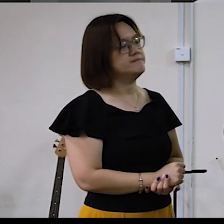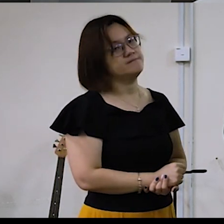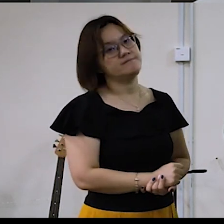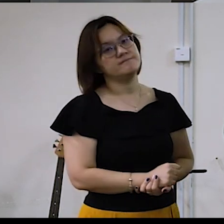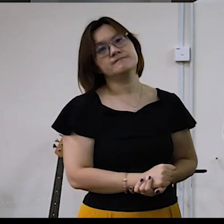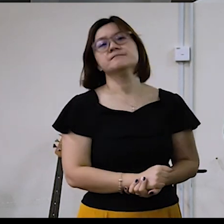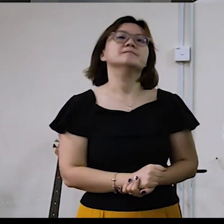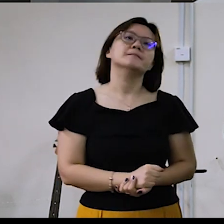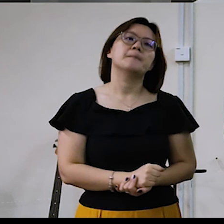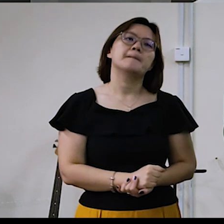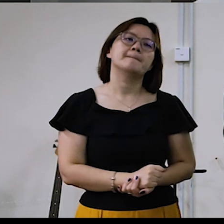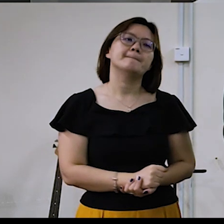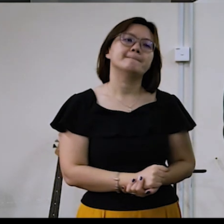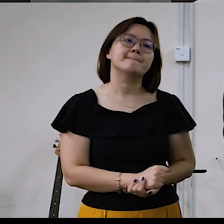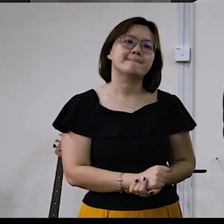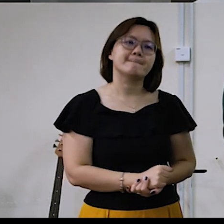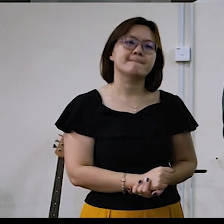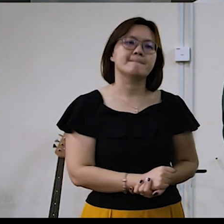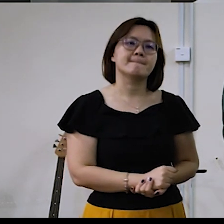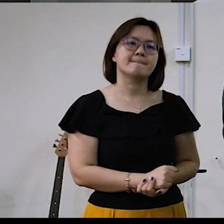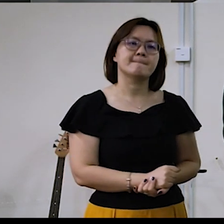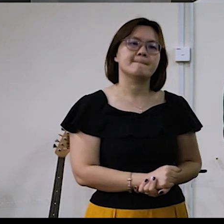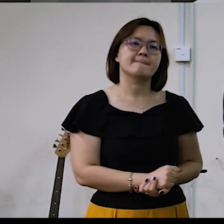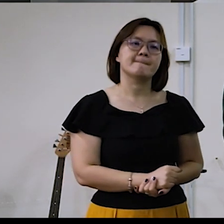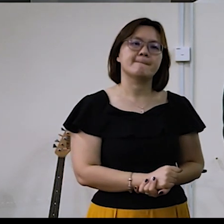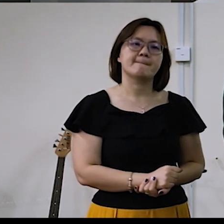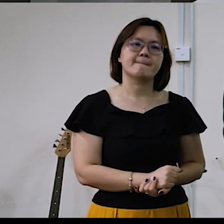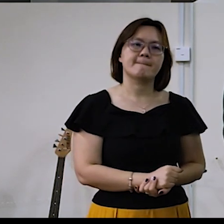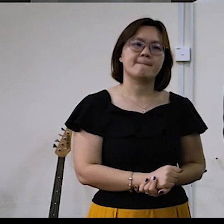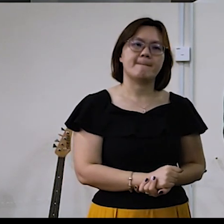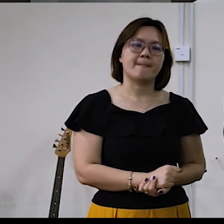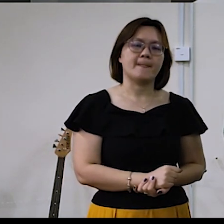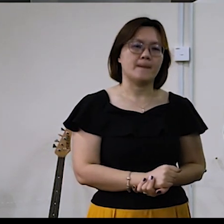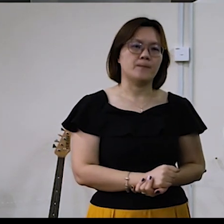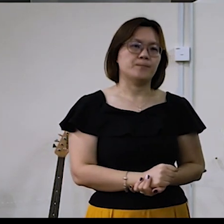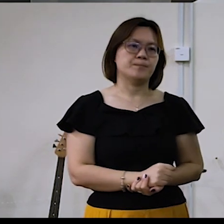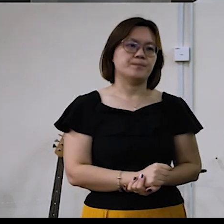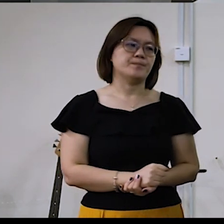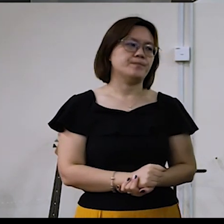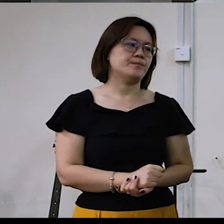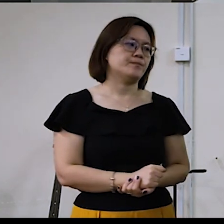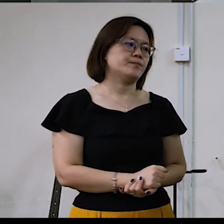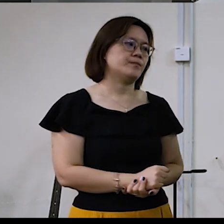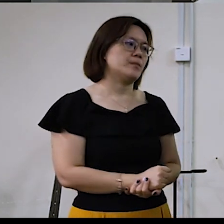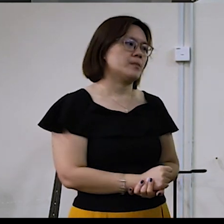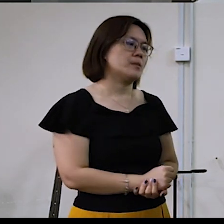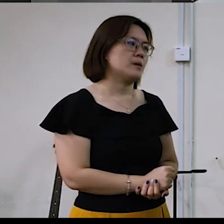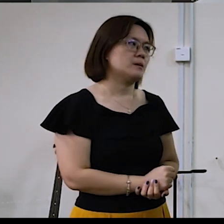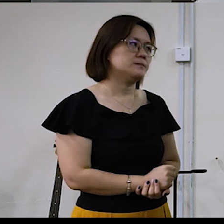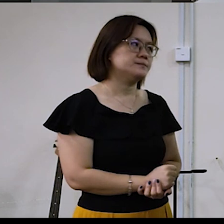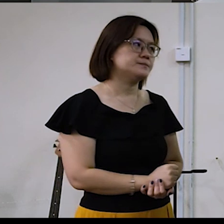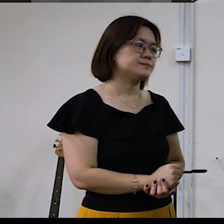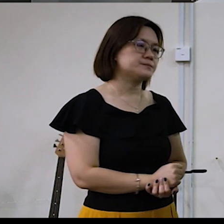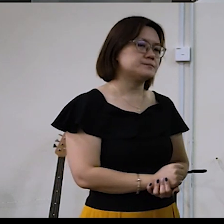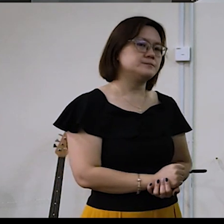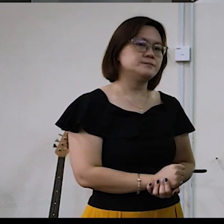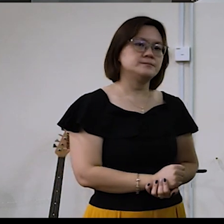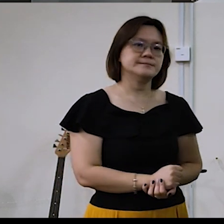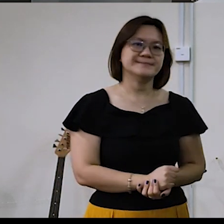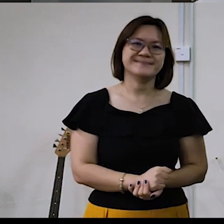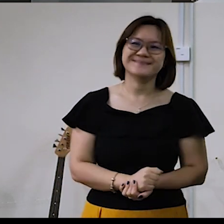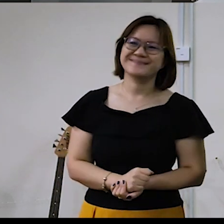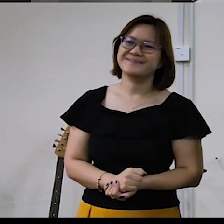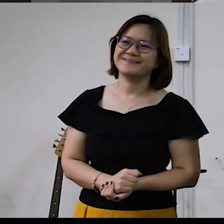replaced. And Matthias came in. All done by God himself. Okay, let's look at this. Verse